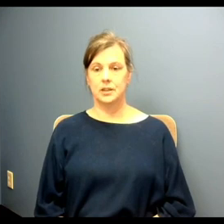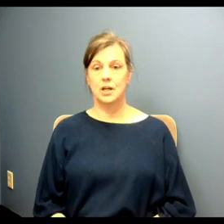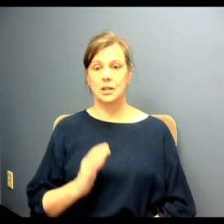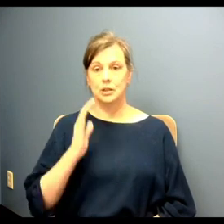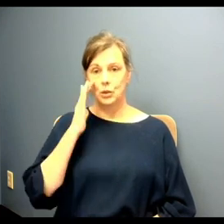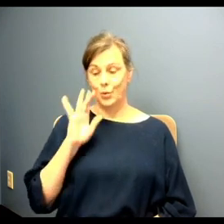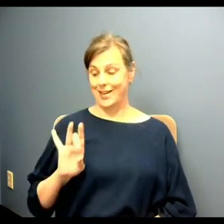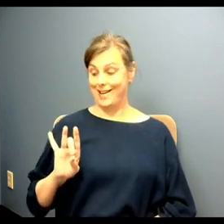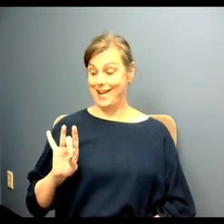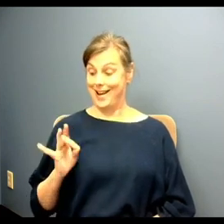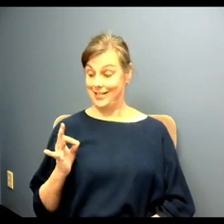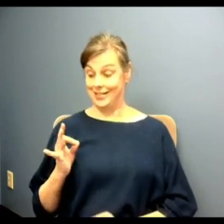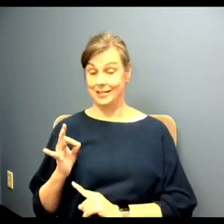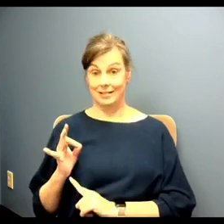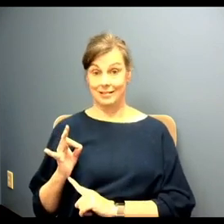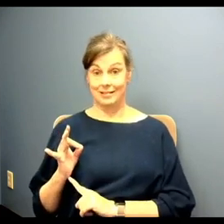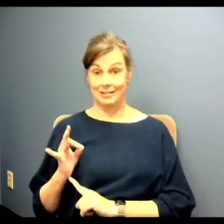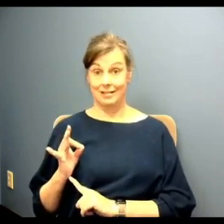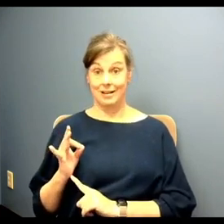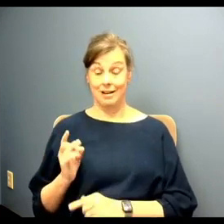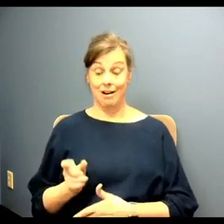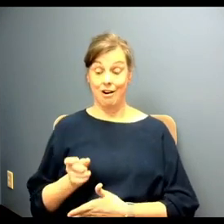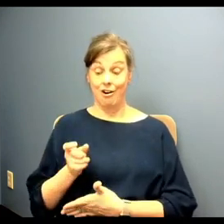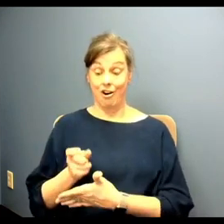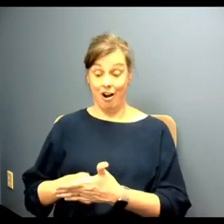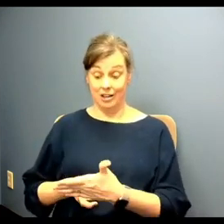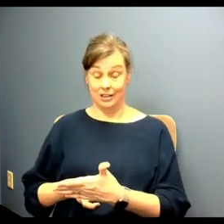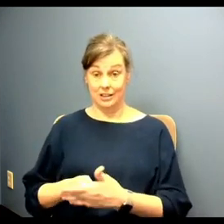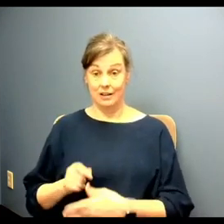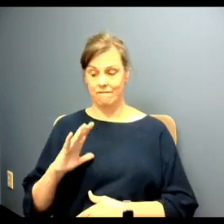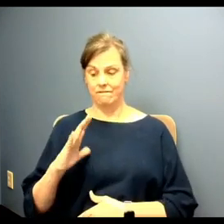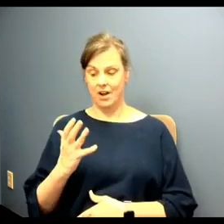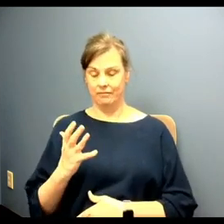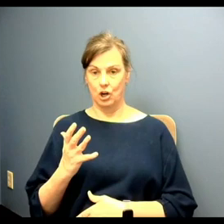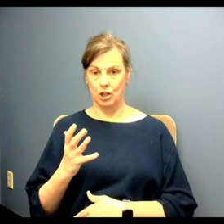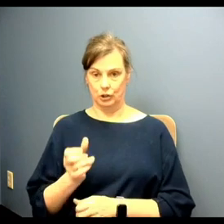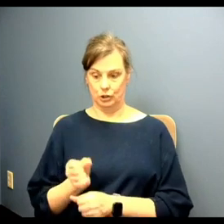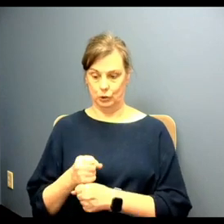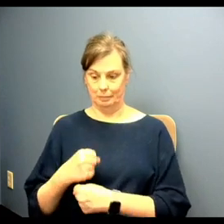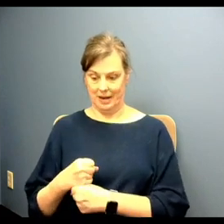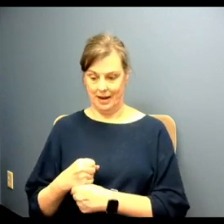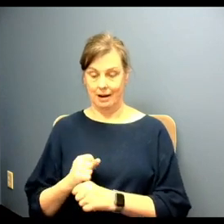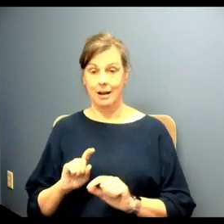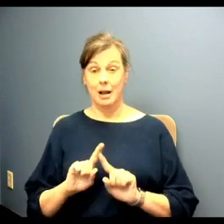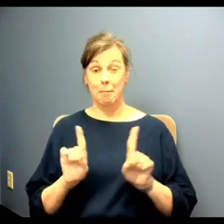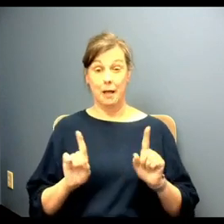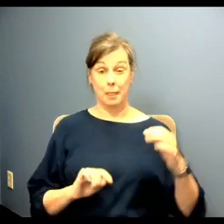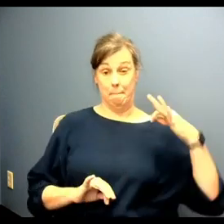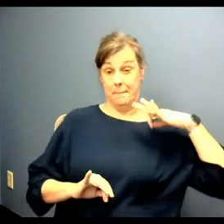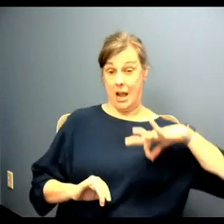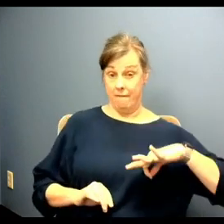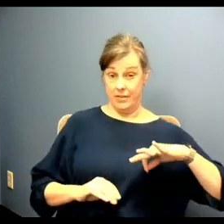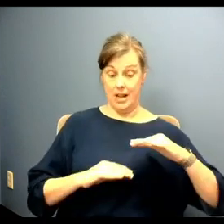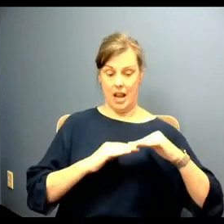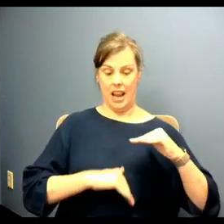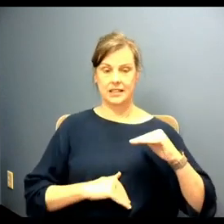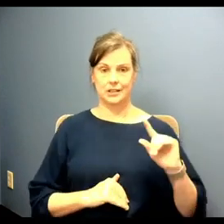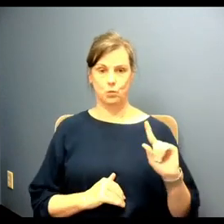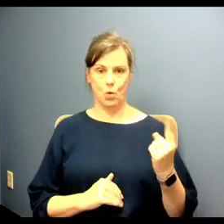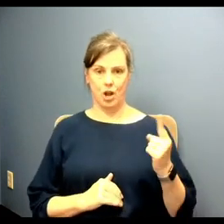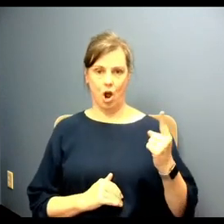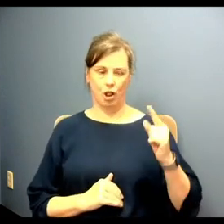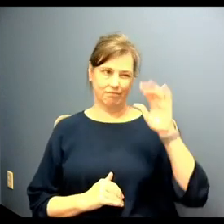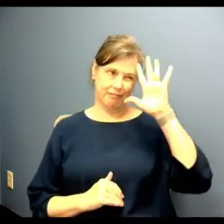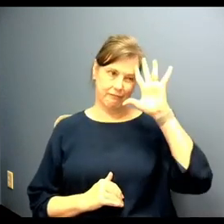to make, but we would benefit from the 8th chia pet at less than $1. Let's say that this is at 50